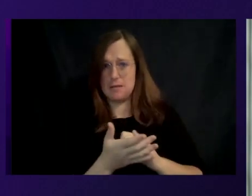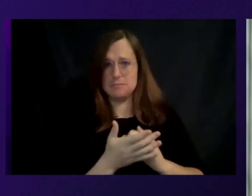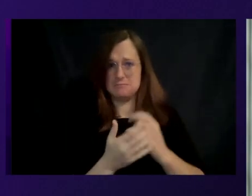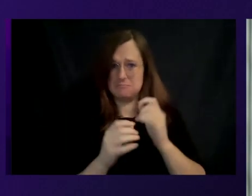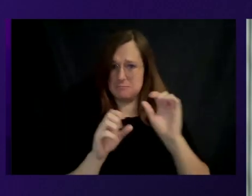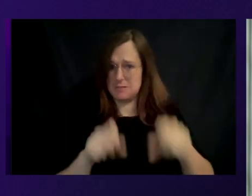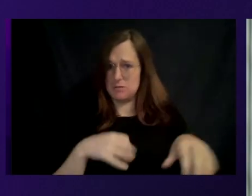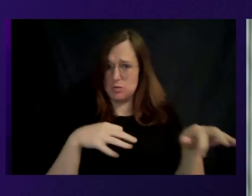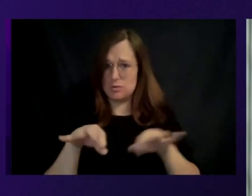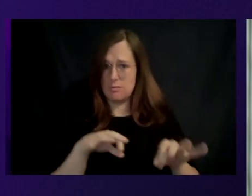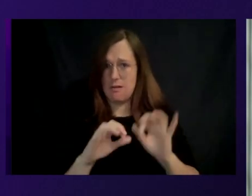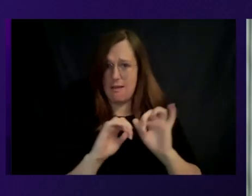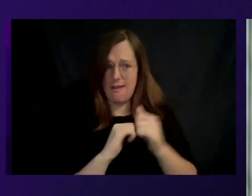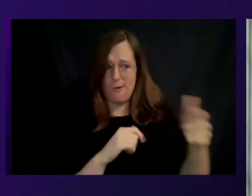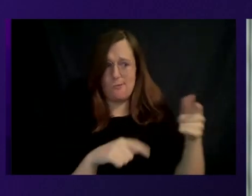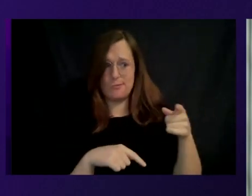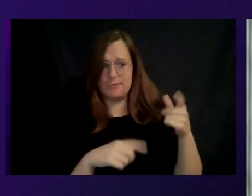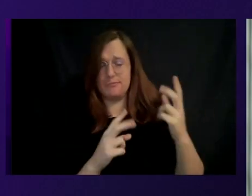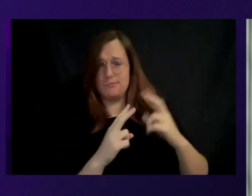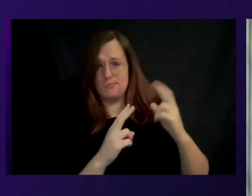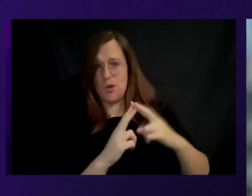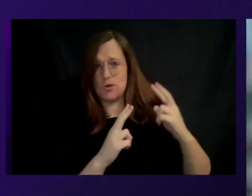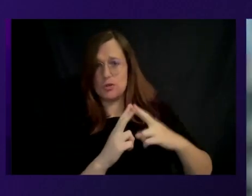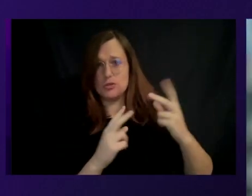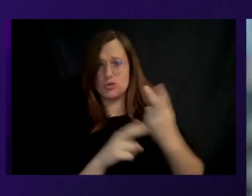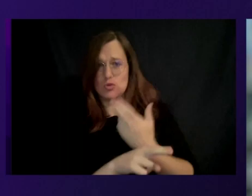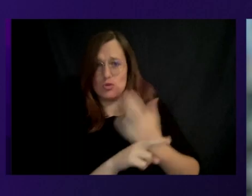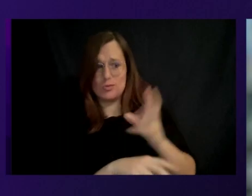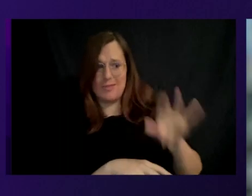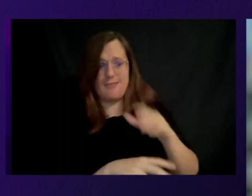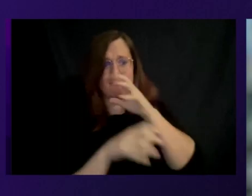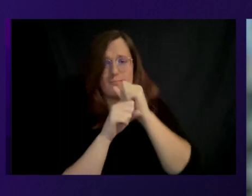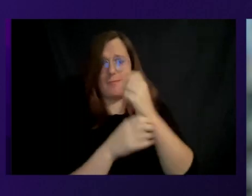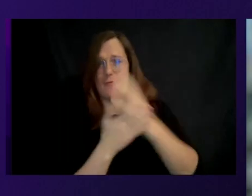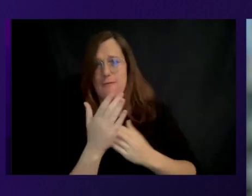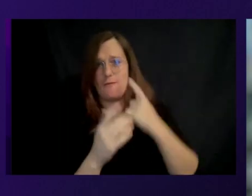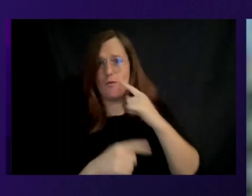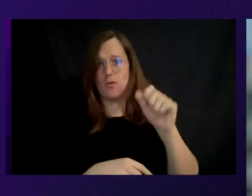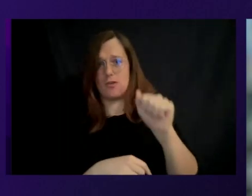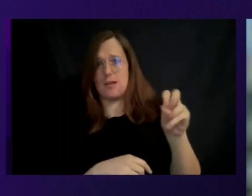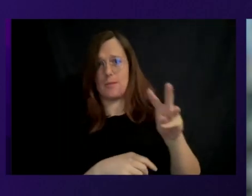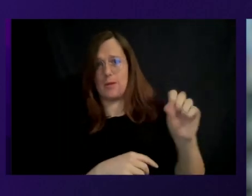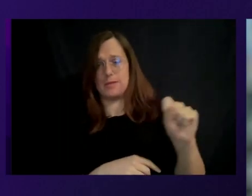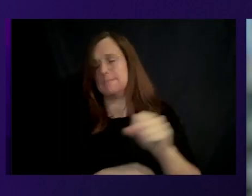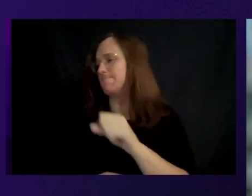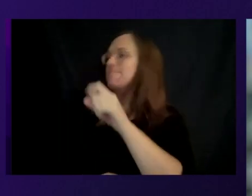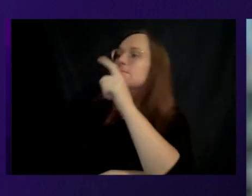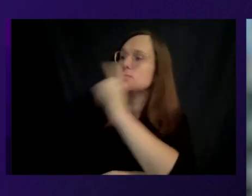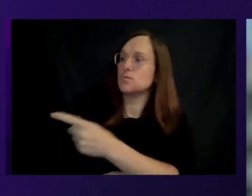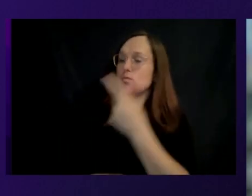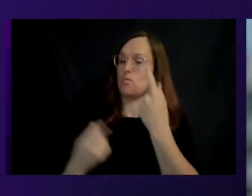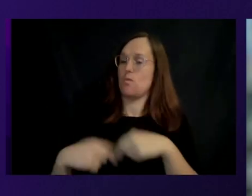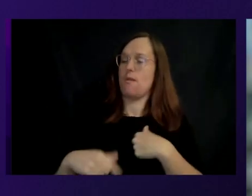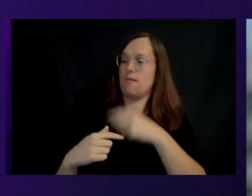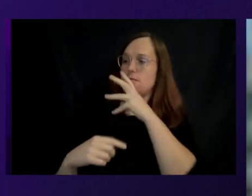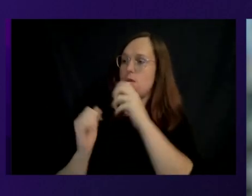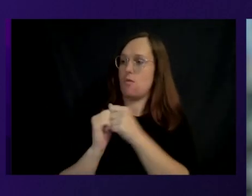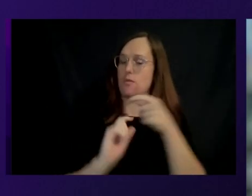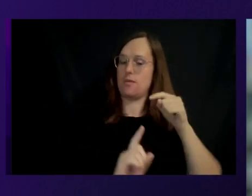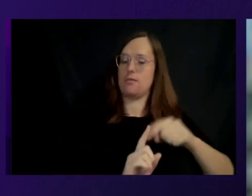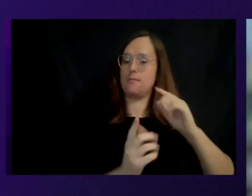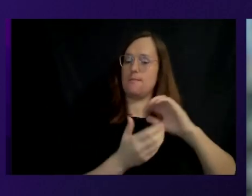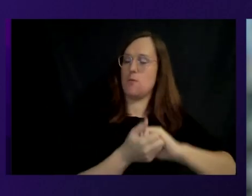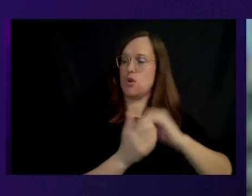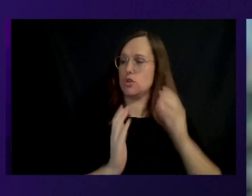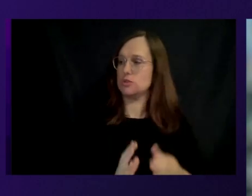on AWS using our Nitro system chips? Absolutely. When I talk to partners, we know that security is always top of mind